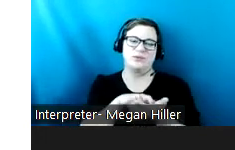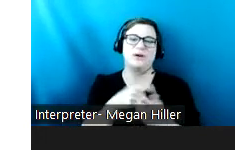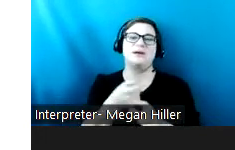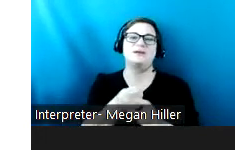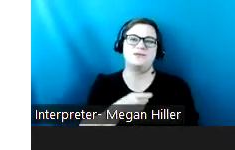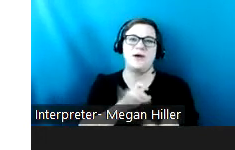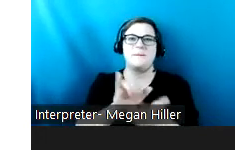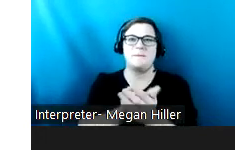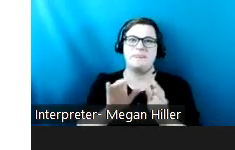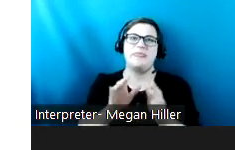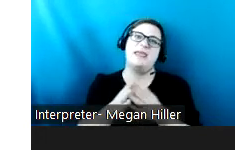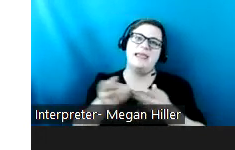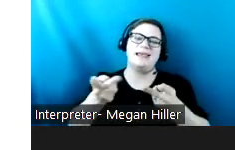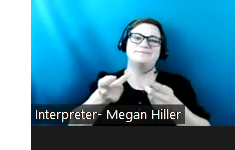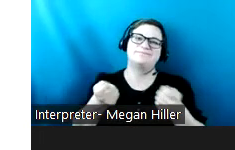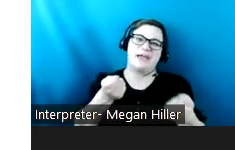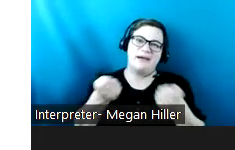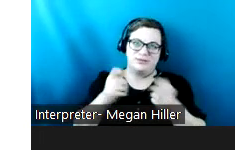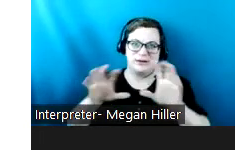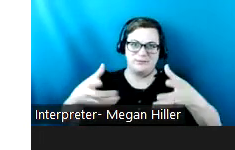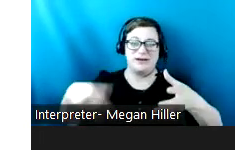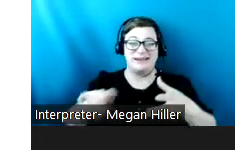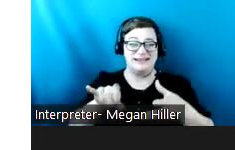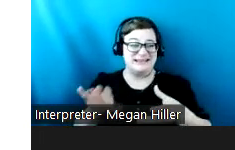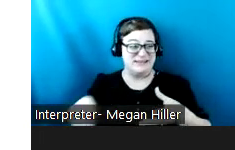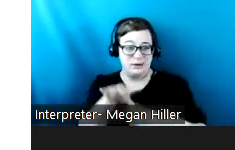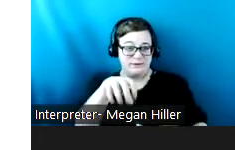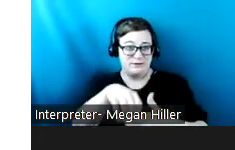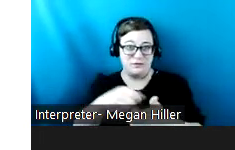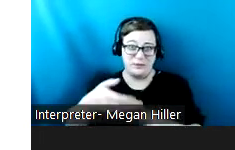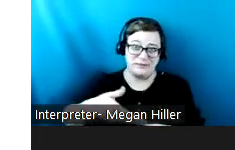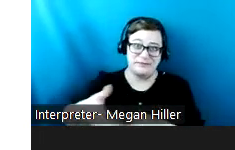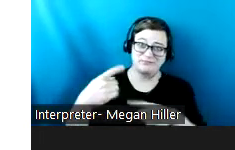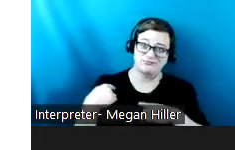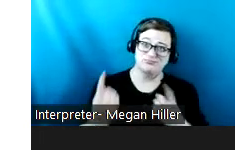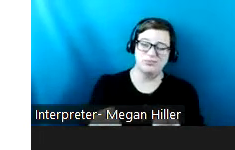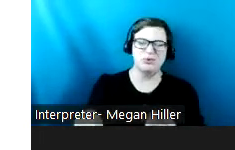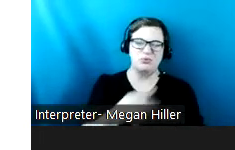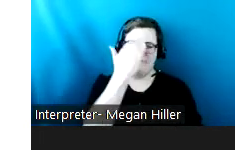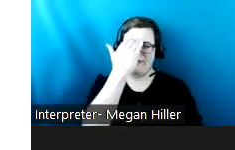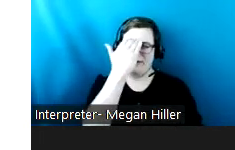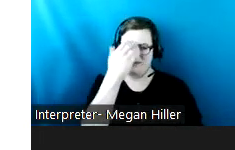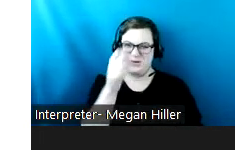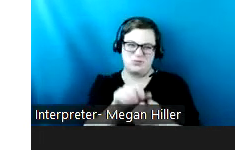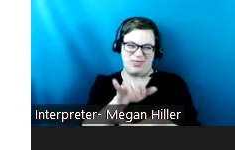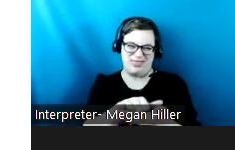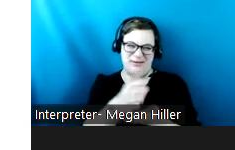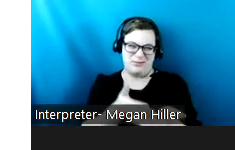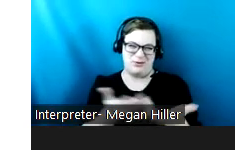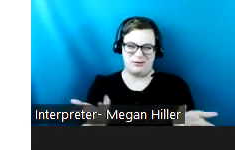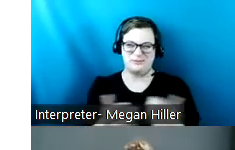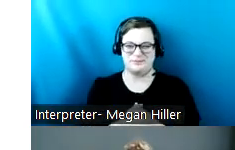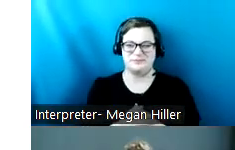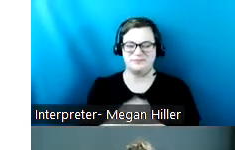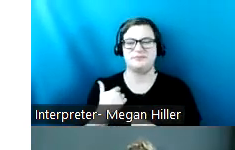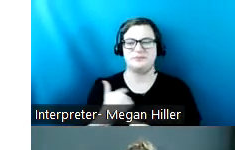body. I know this, if you've been around for a bit, are probably familiar with this governing body piece. I think we've